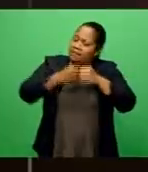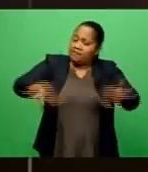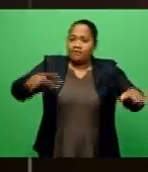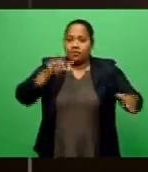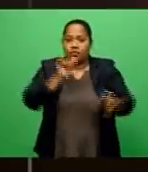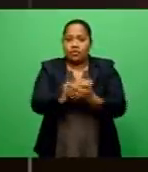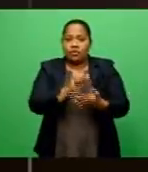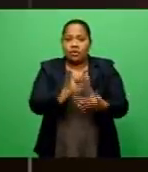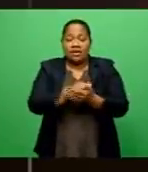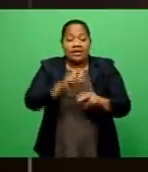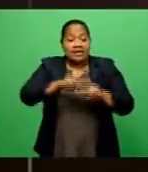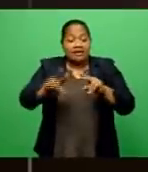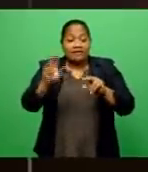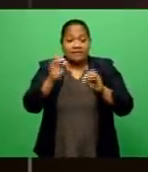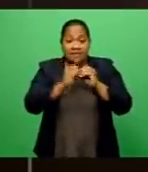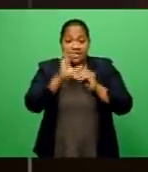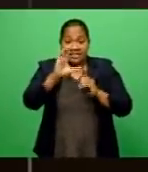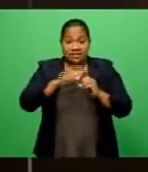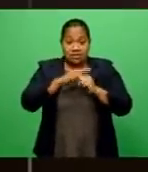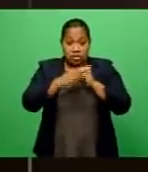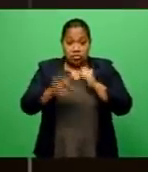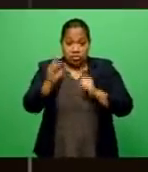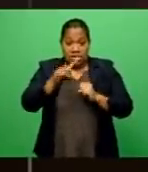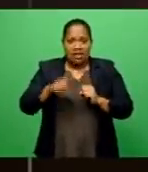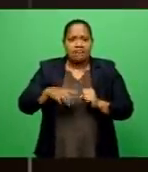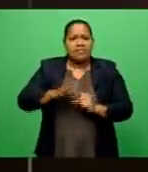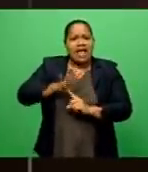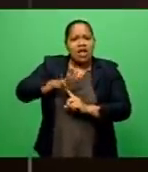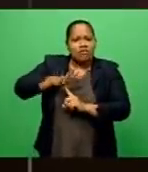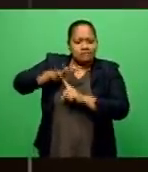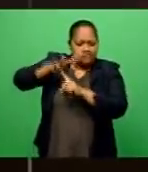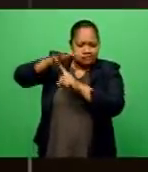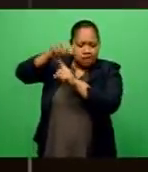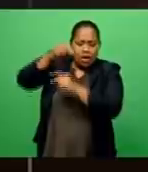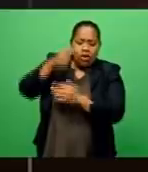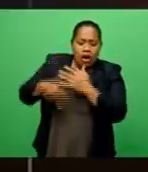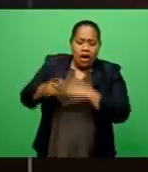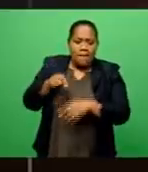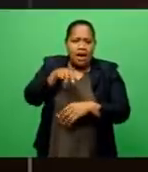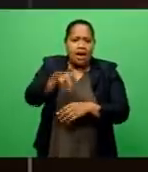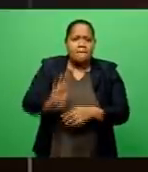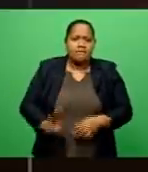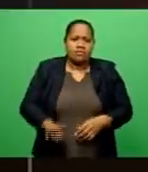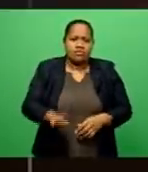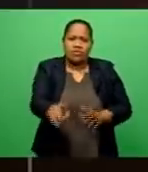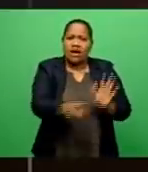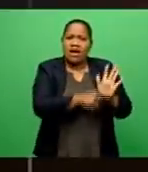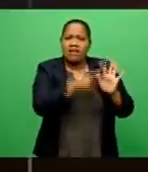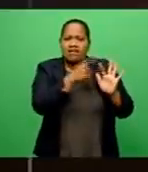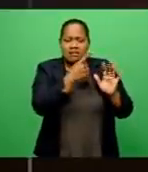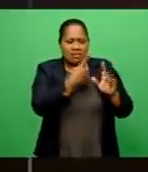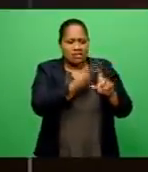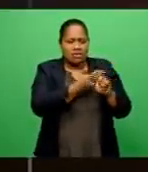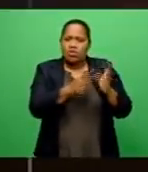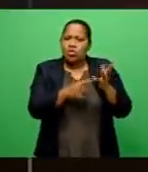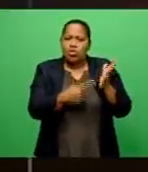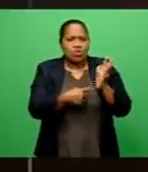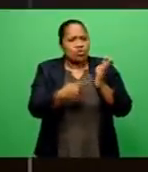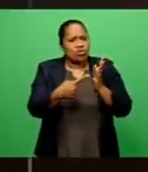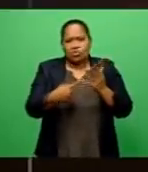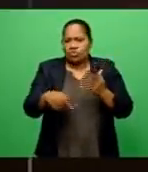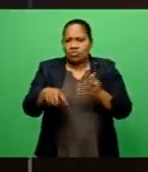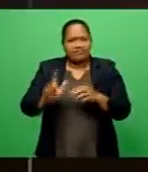took a helicopter and flew over Number Walu, Mbua, Lekutu, Nasarawanga, Deketi, Senganga,